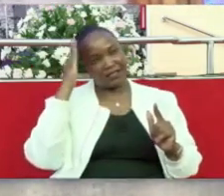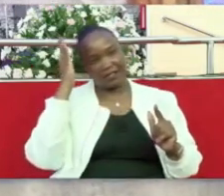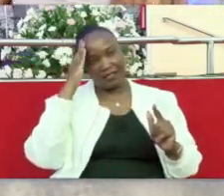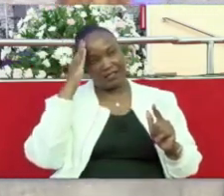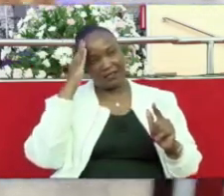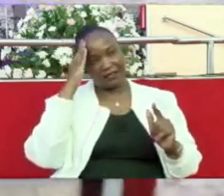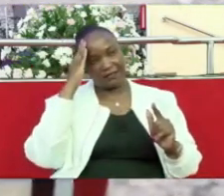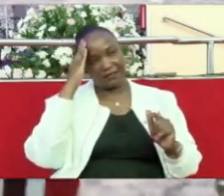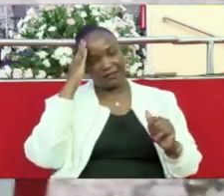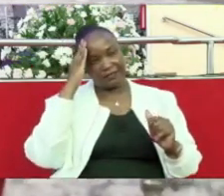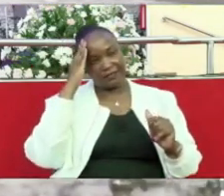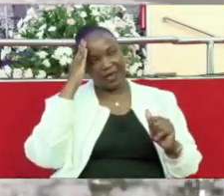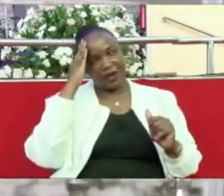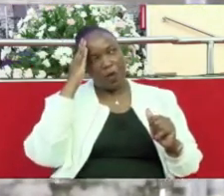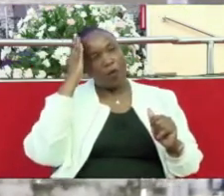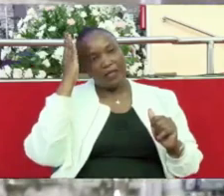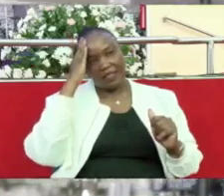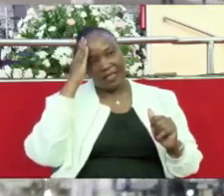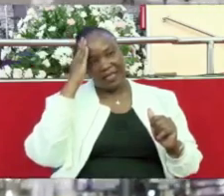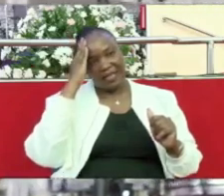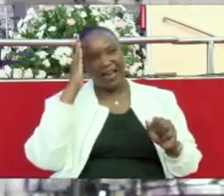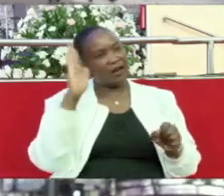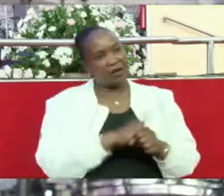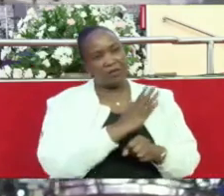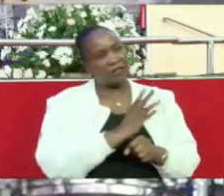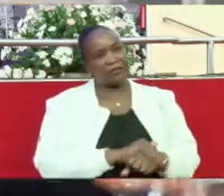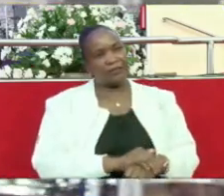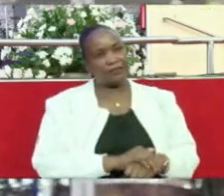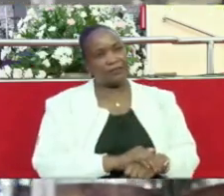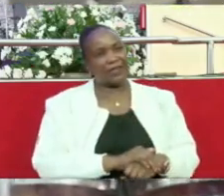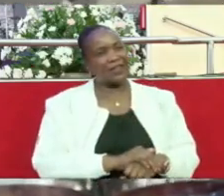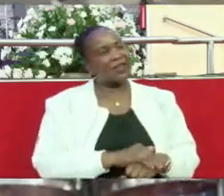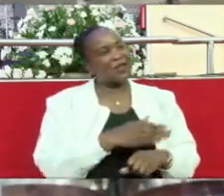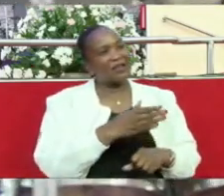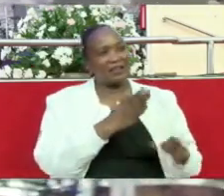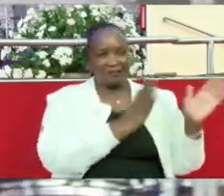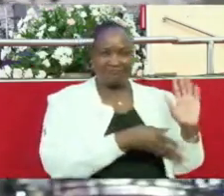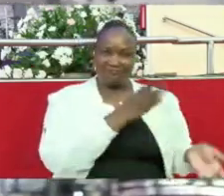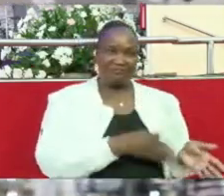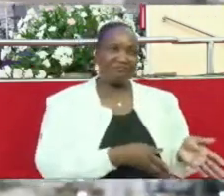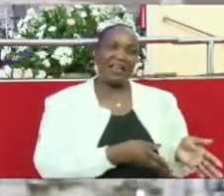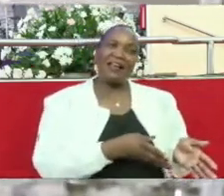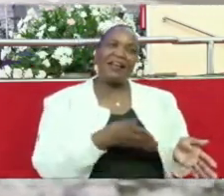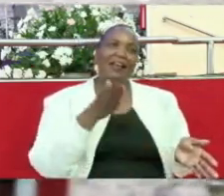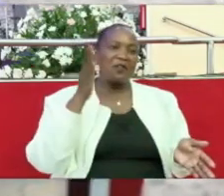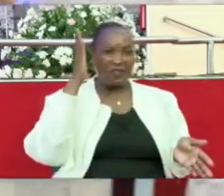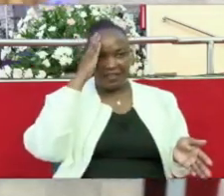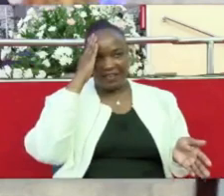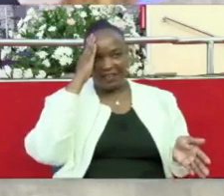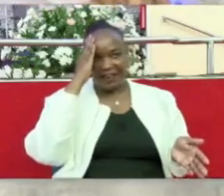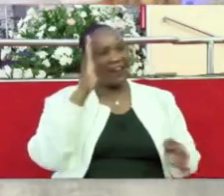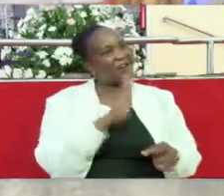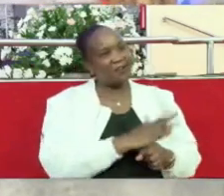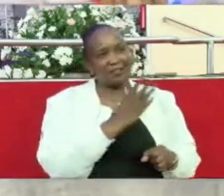someone you are imagining too much. Unawazia sana. Tell someone you are imagining too much. Mwambie mtu unawazia sana. Because you may be imagining how